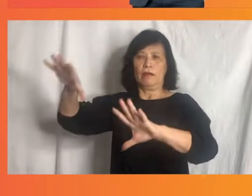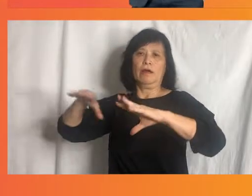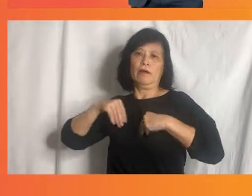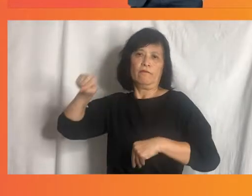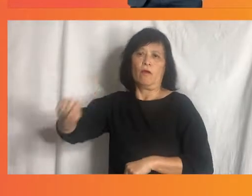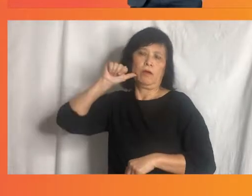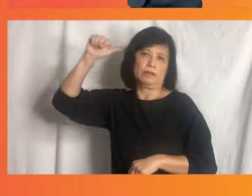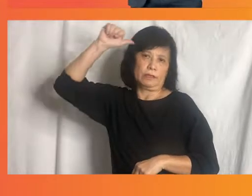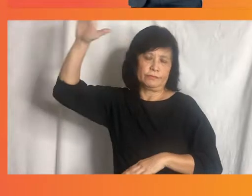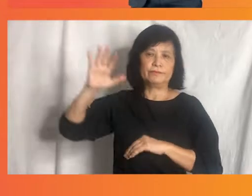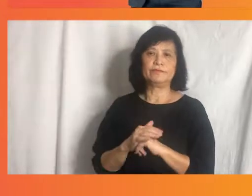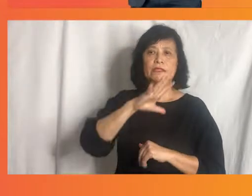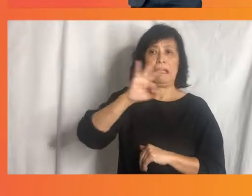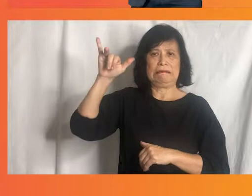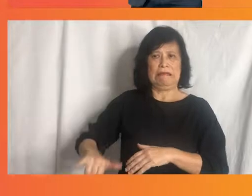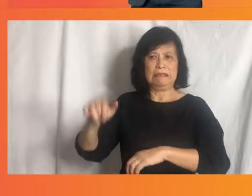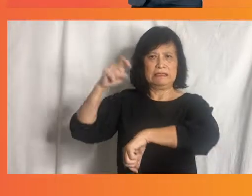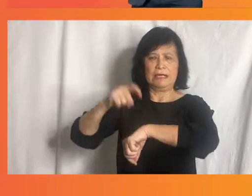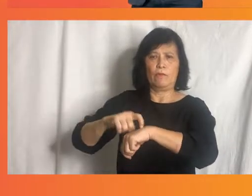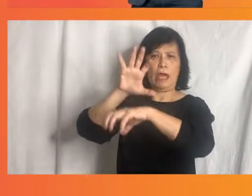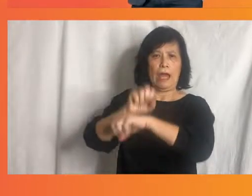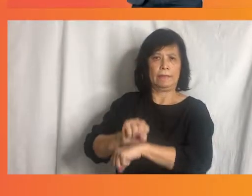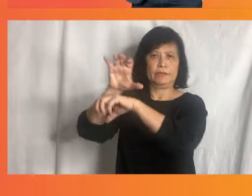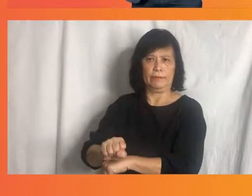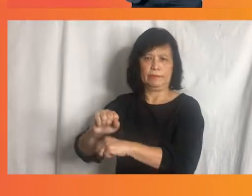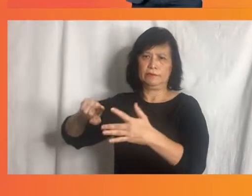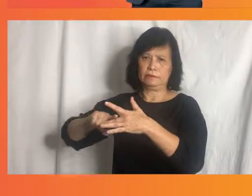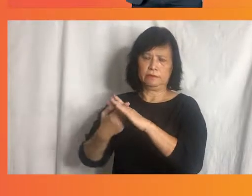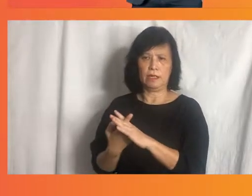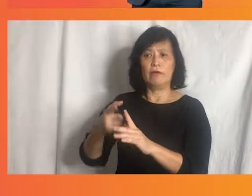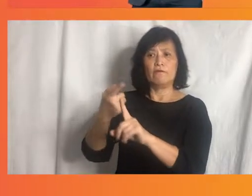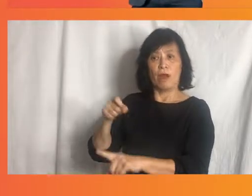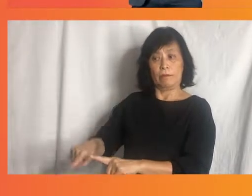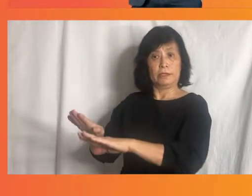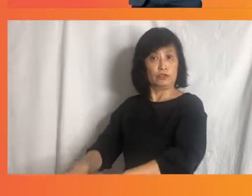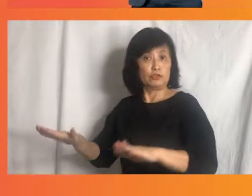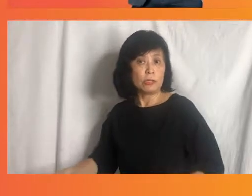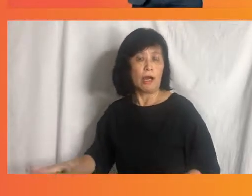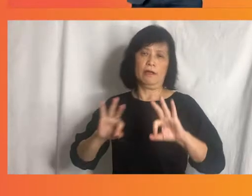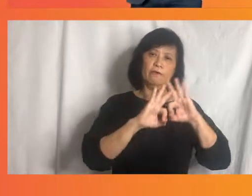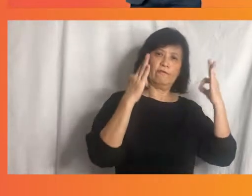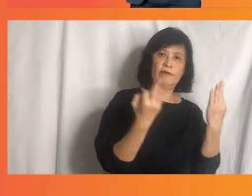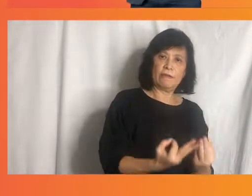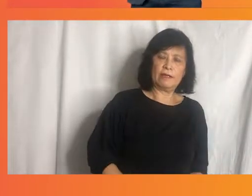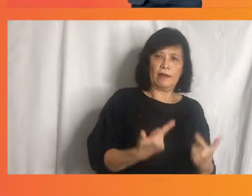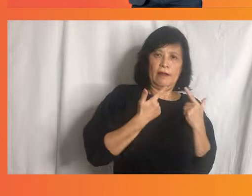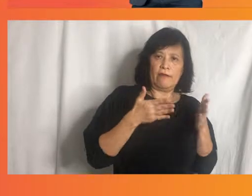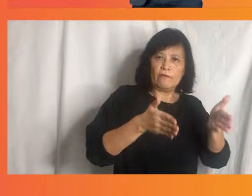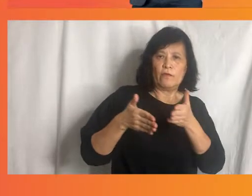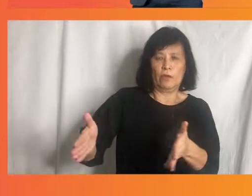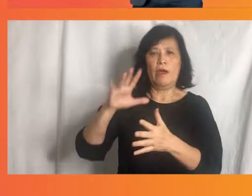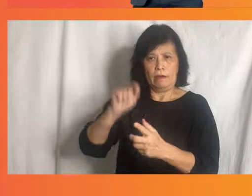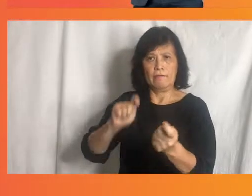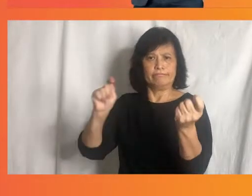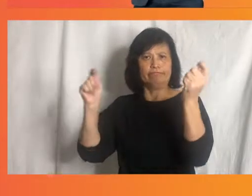is a time when habits are formed, and habits both from the child and also from the family lifestyles are formed and open to changes